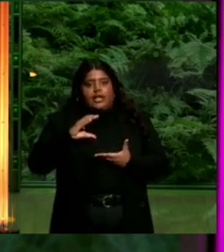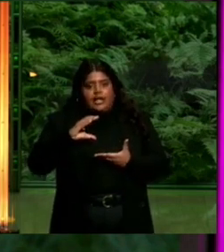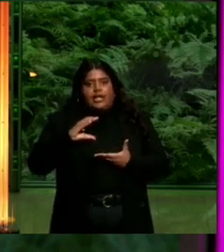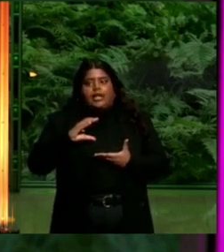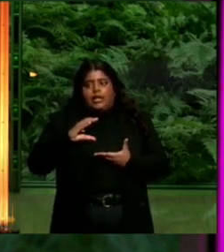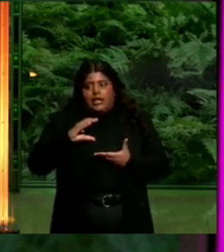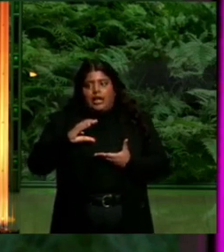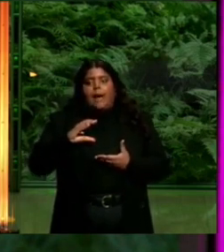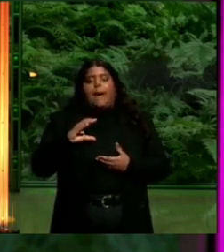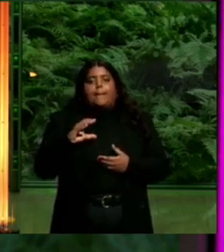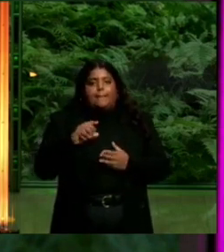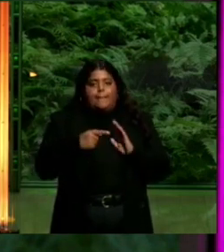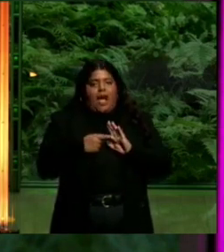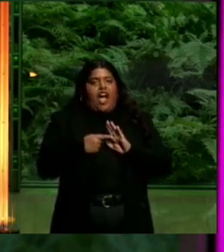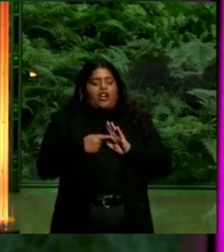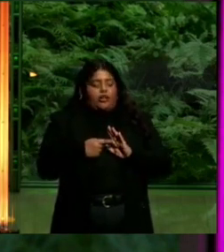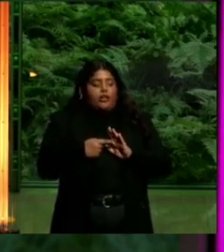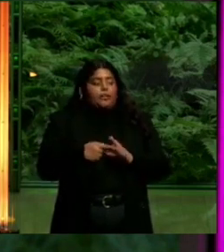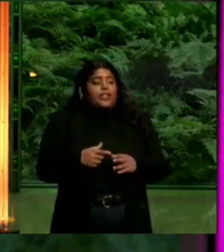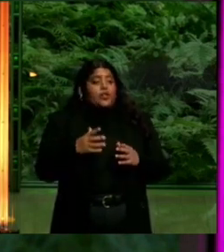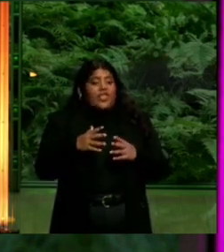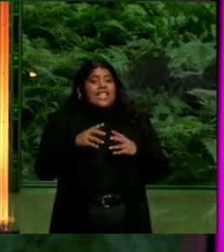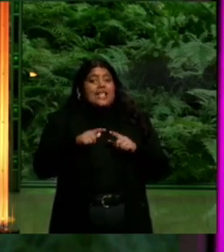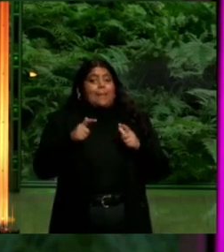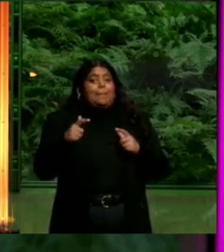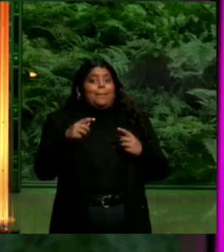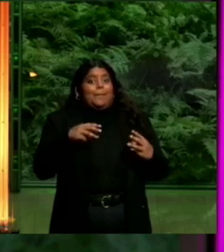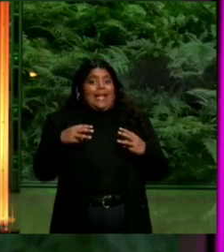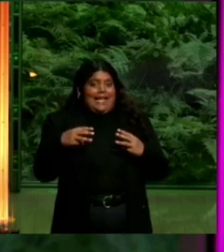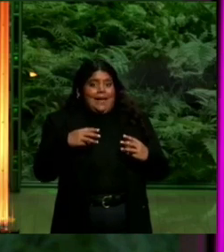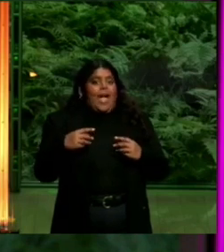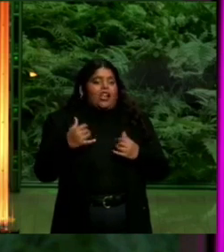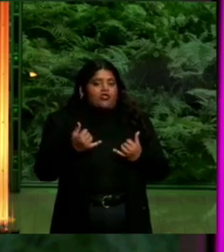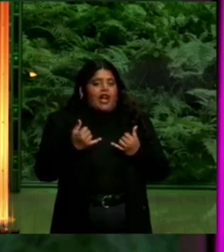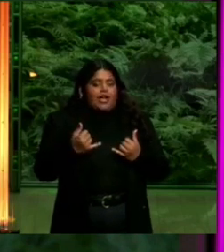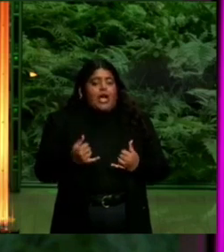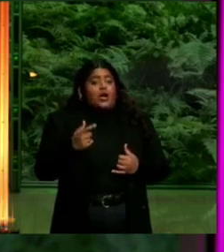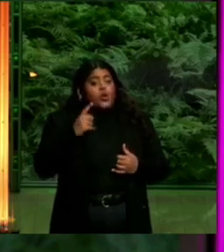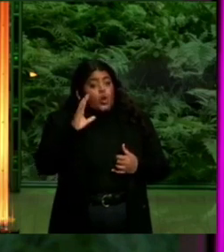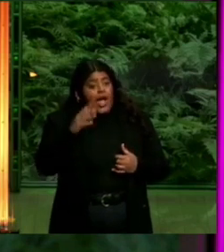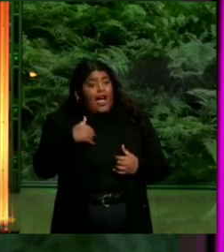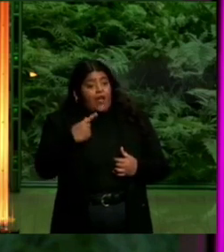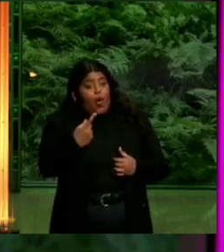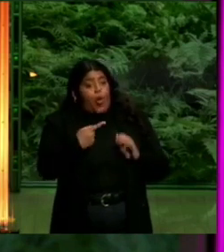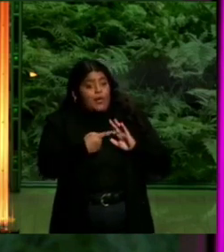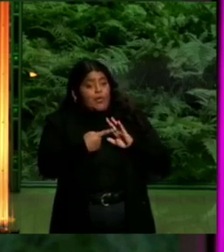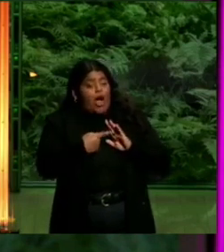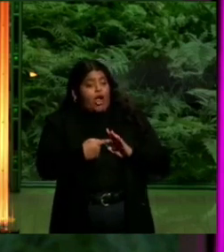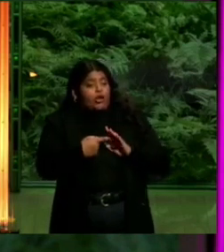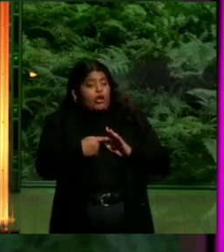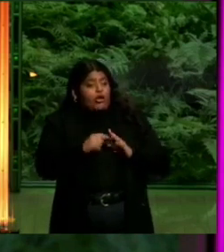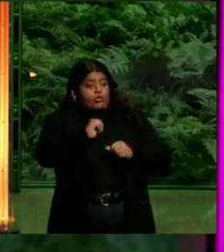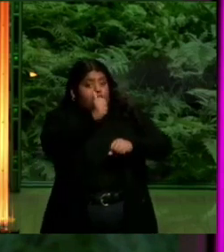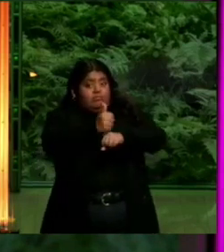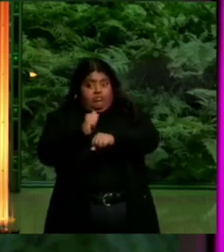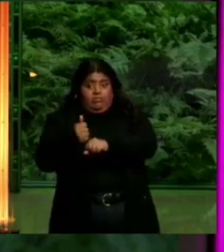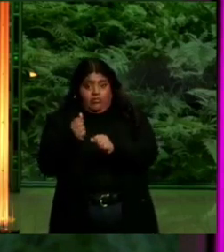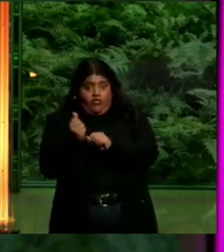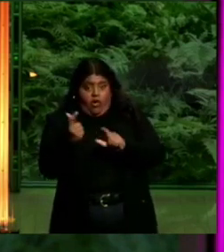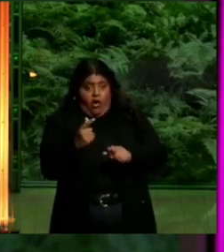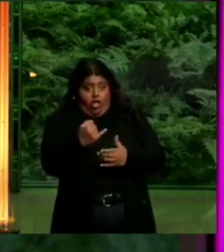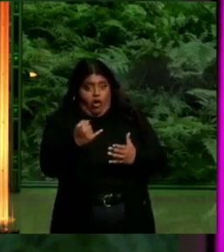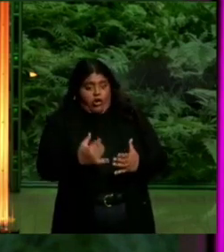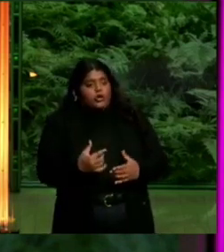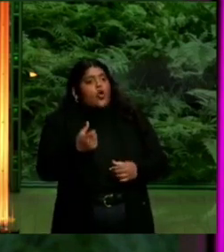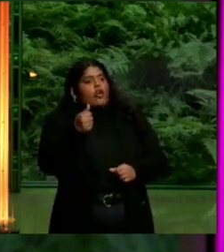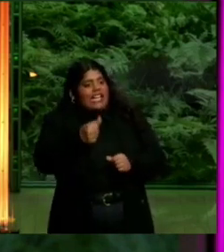Now, the big battle that's going on is, will we have one model to rule them all, or will each artist get like a mini version of their AI